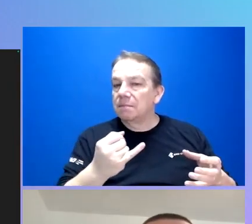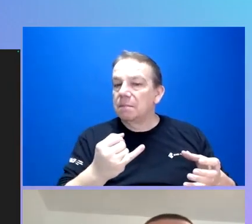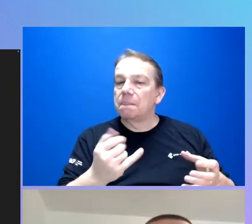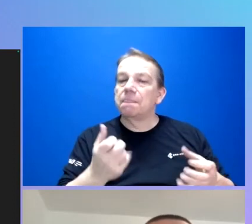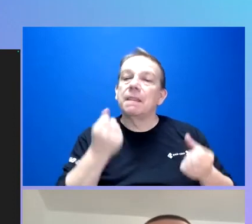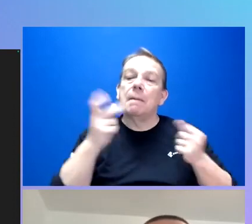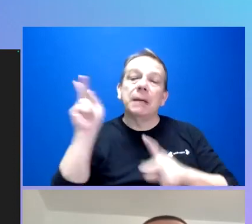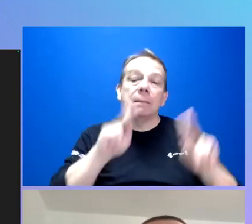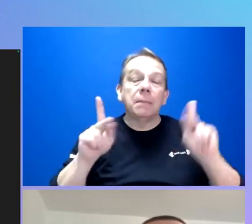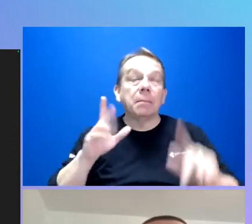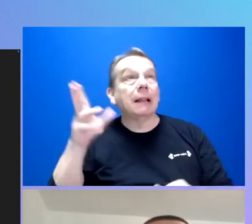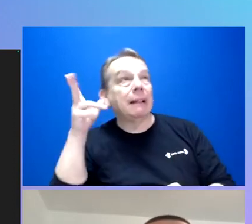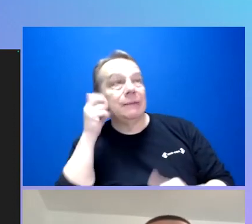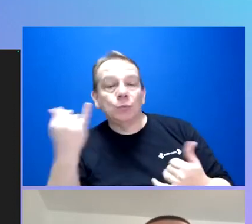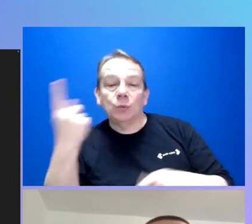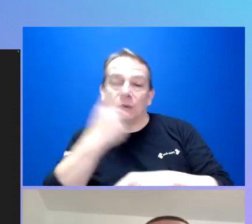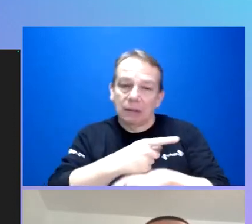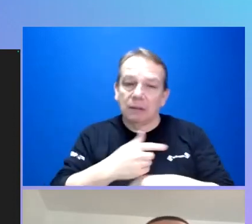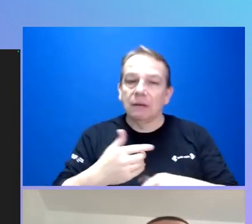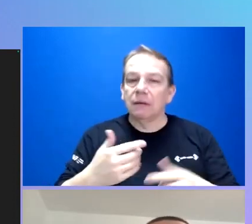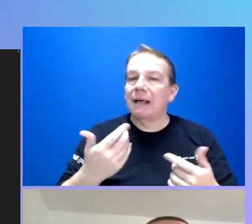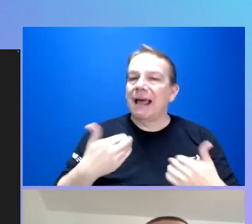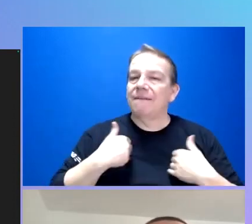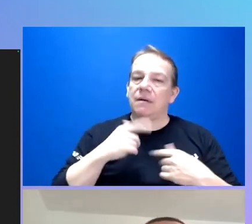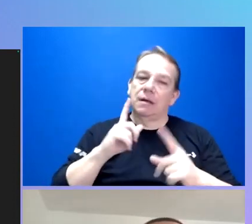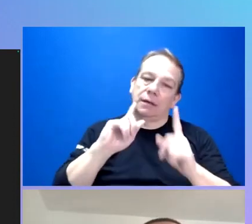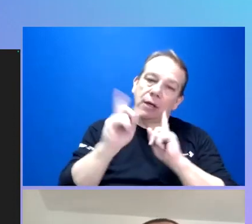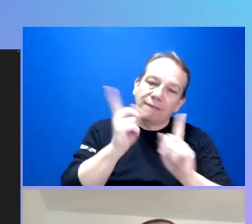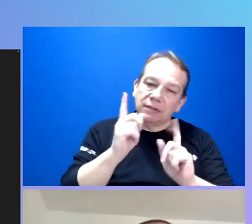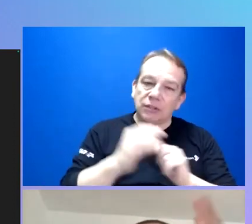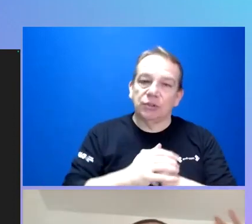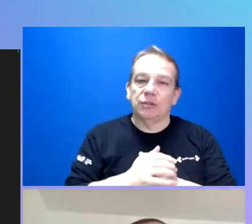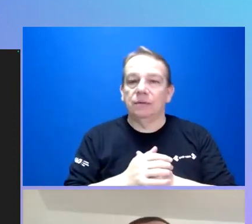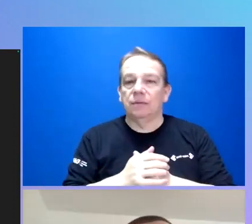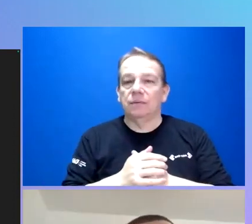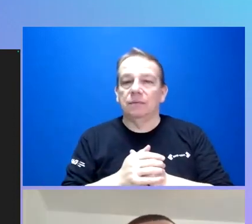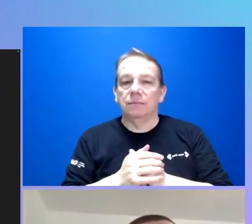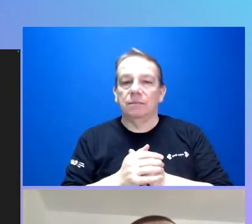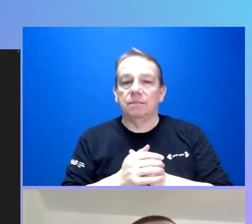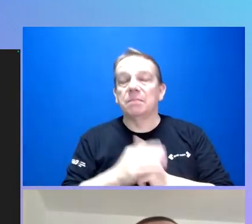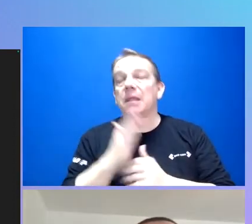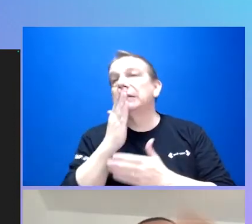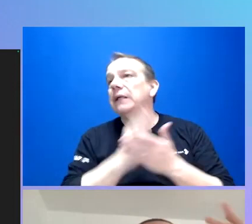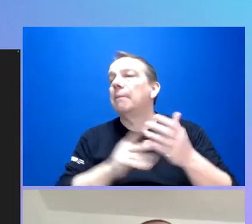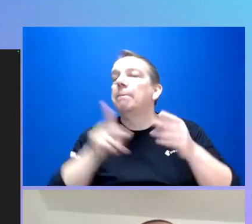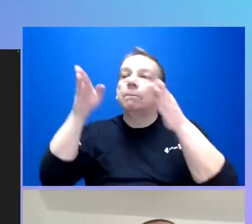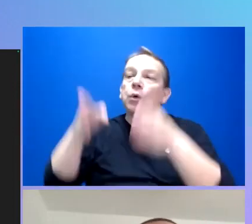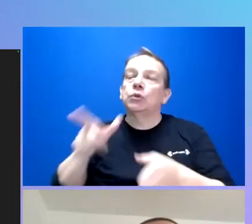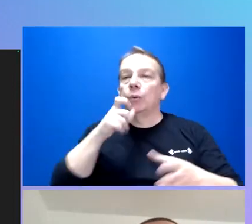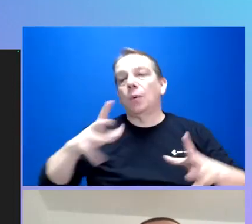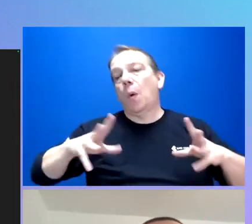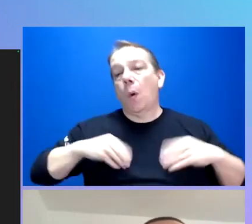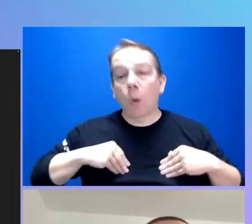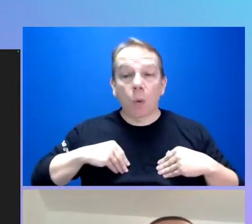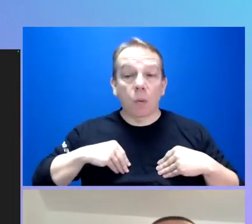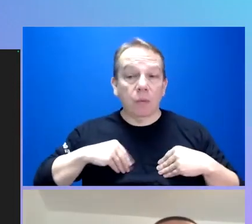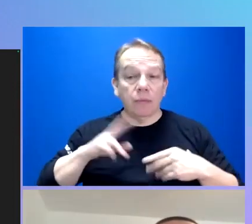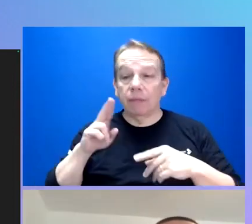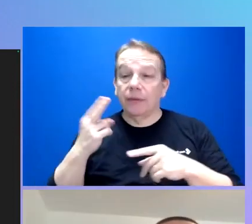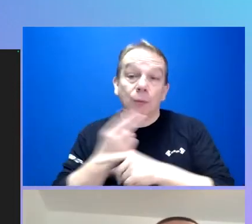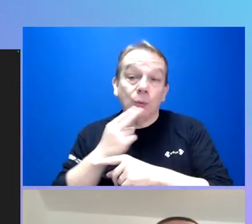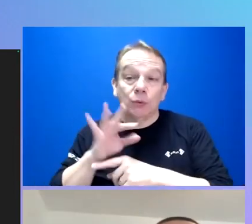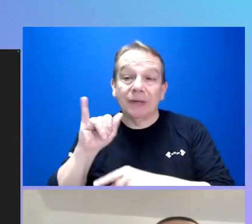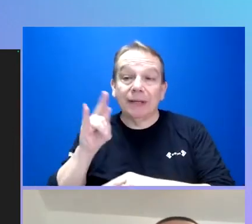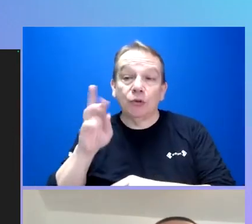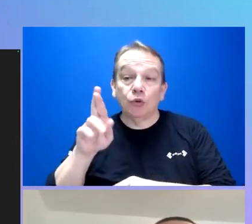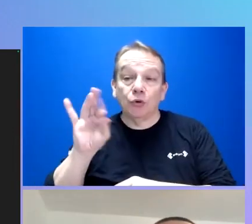people listening now have probably had this conversation where some stakeholder or someone says, oh, we don't have any disabled